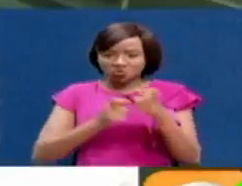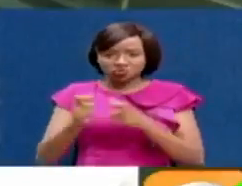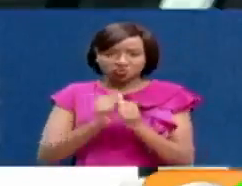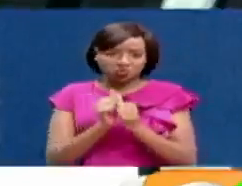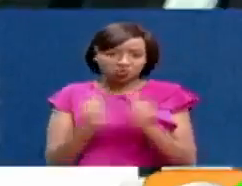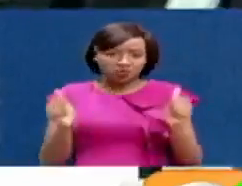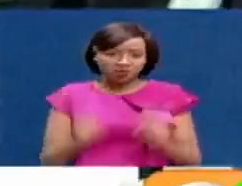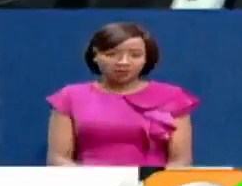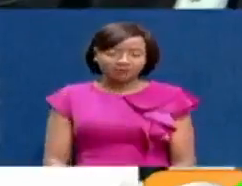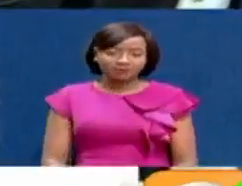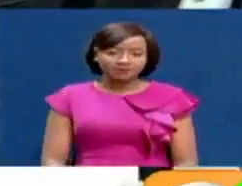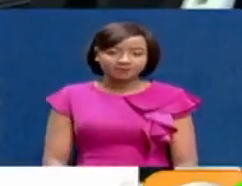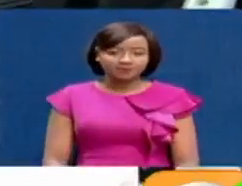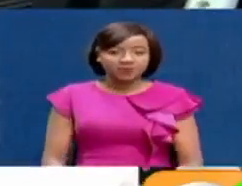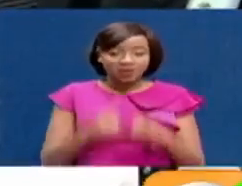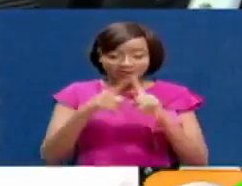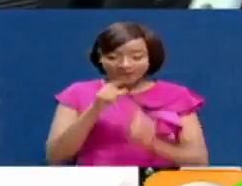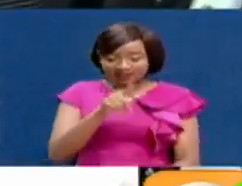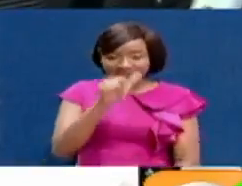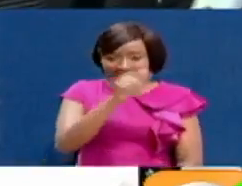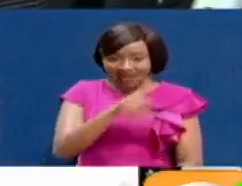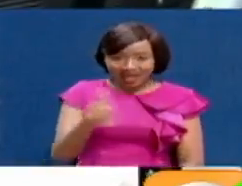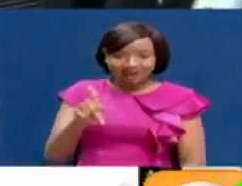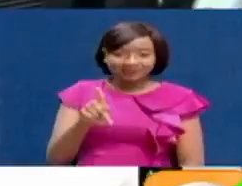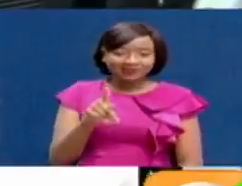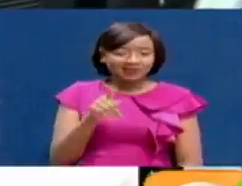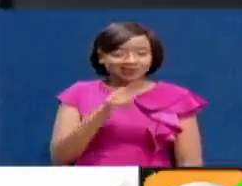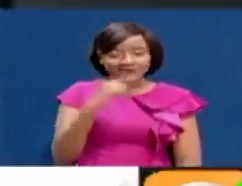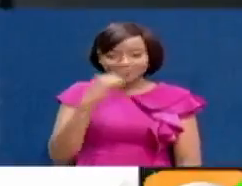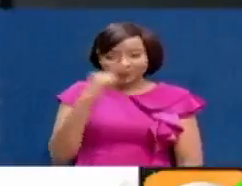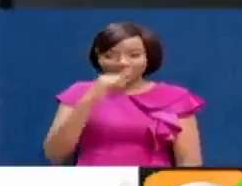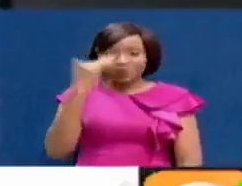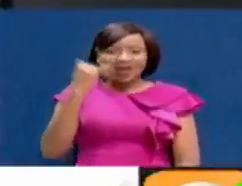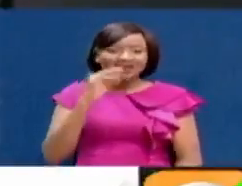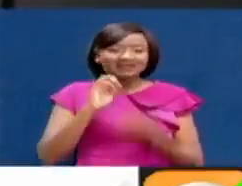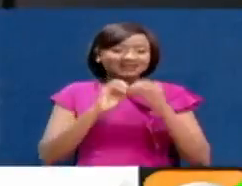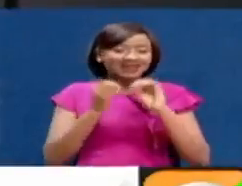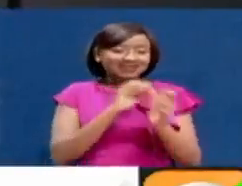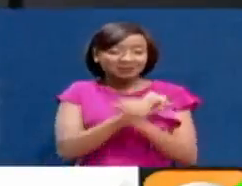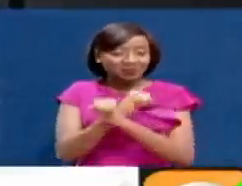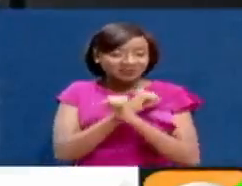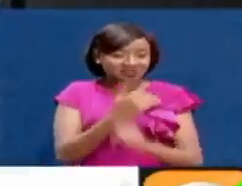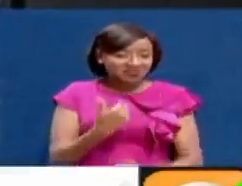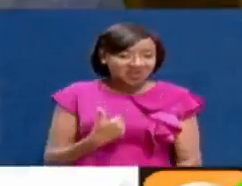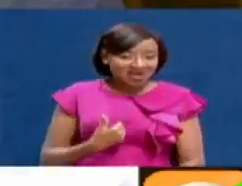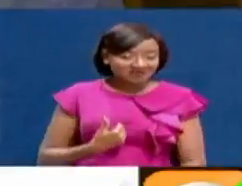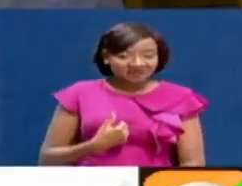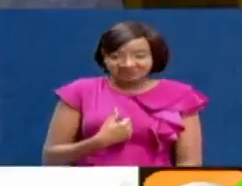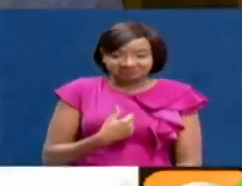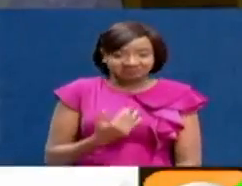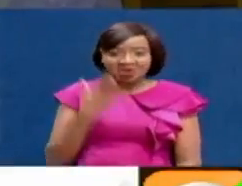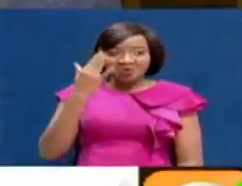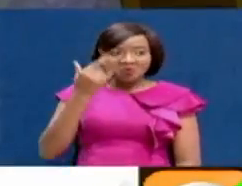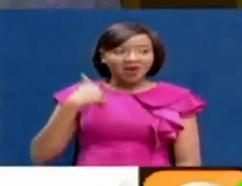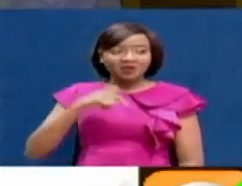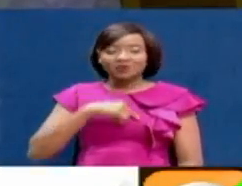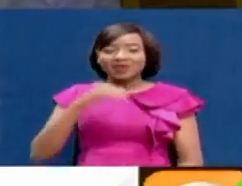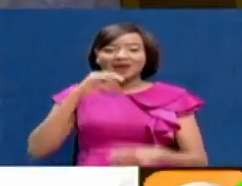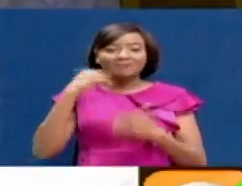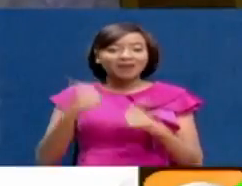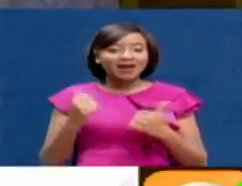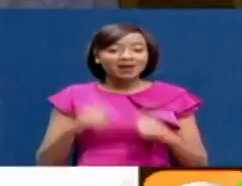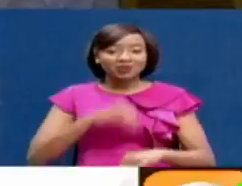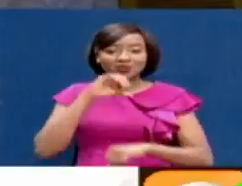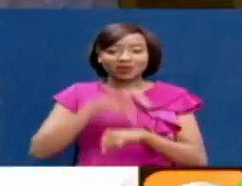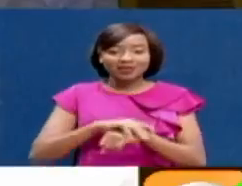low-risk areas. But the app has raised privacy and data protection concerns. Its proprietors say that they have not been able to get headway into